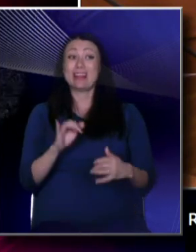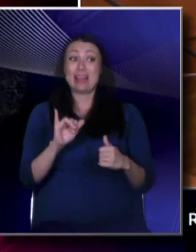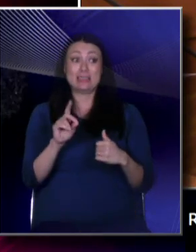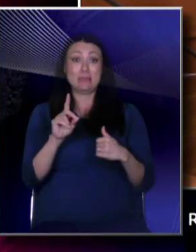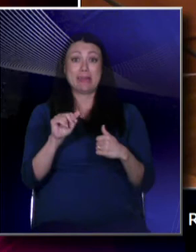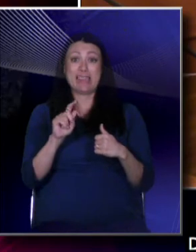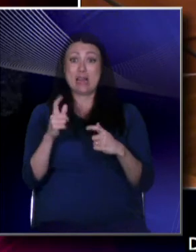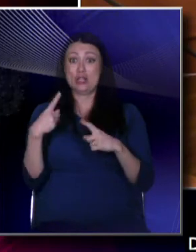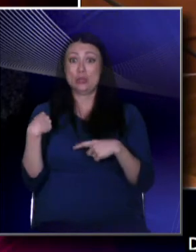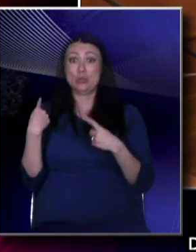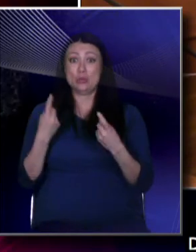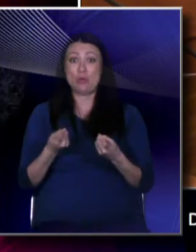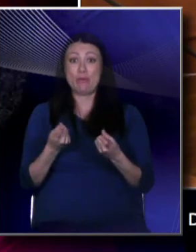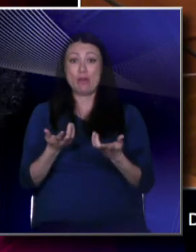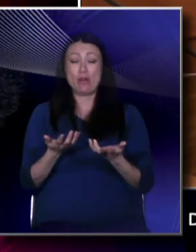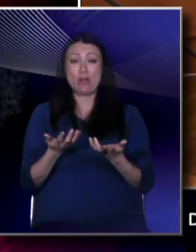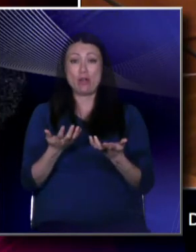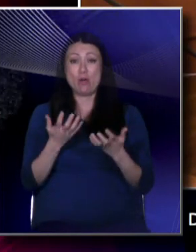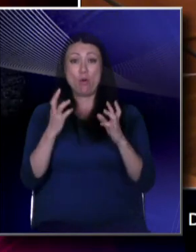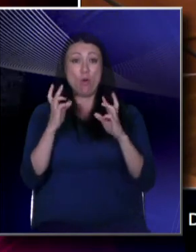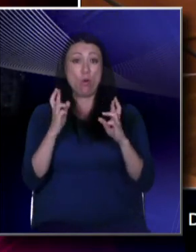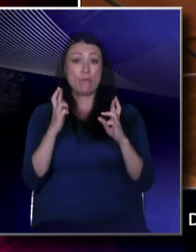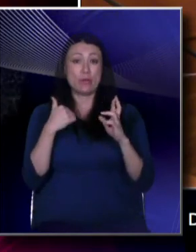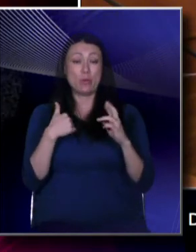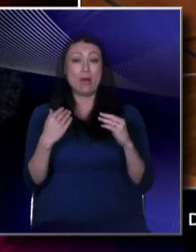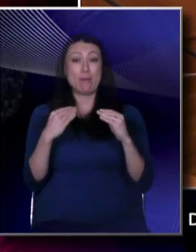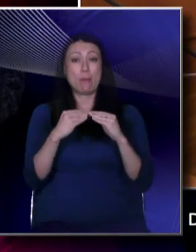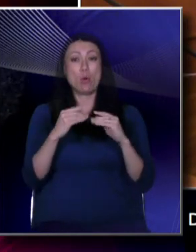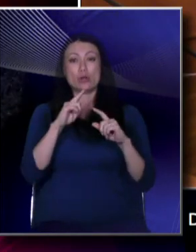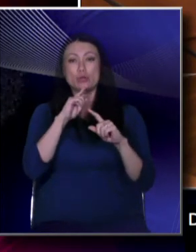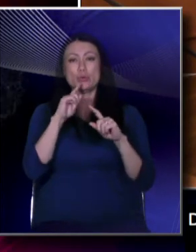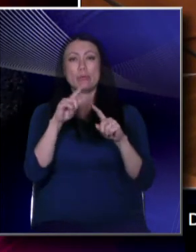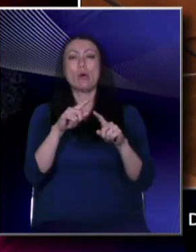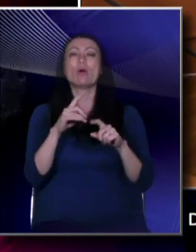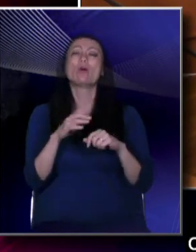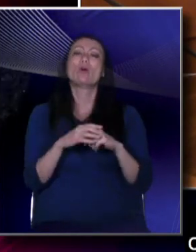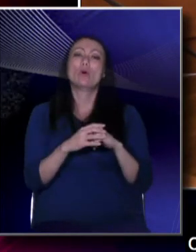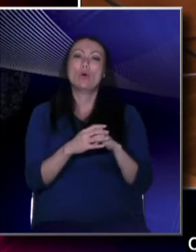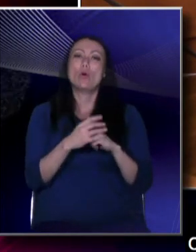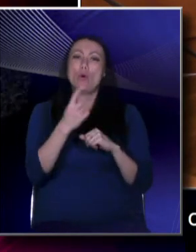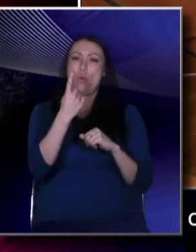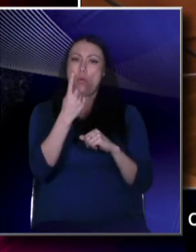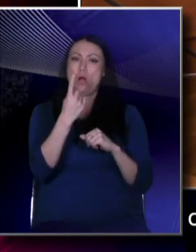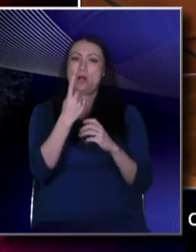far, and hopefully we'll have more to report. One of the things that